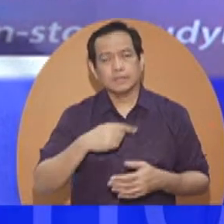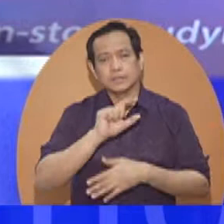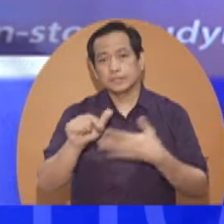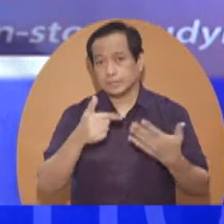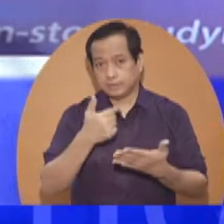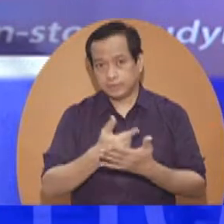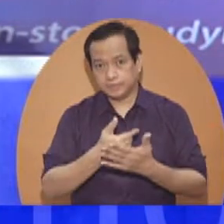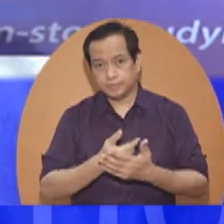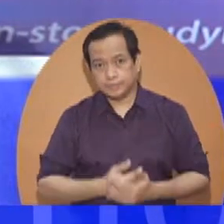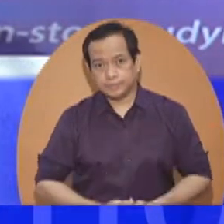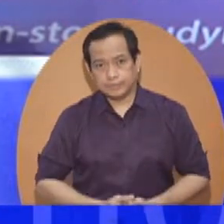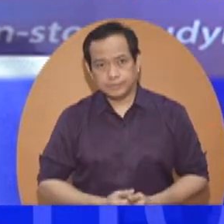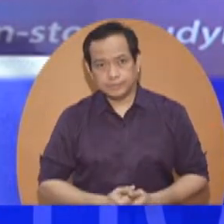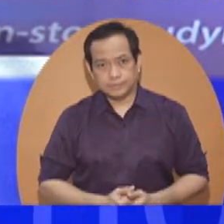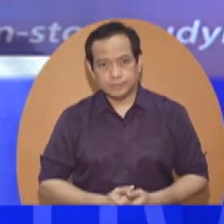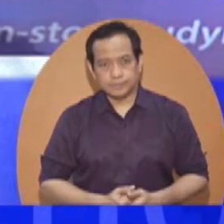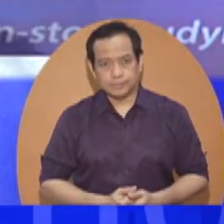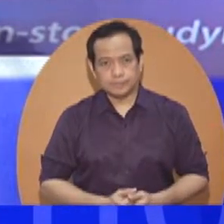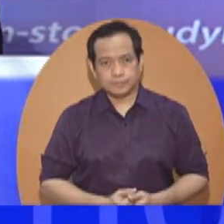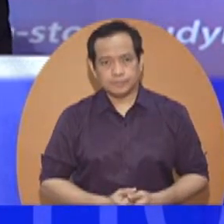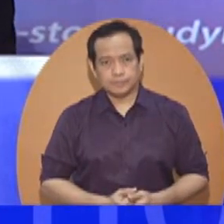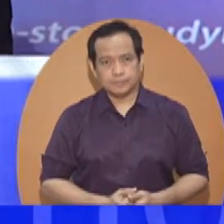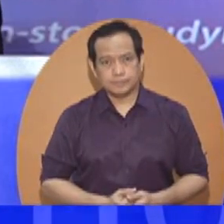was able to graduate